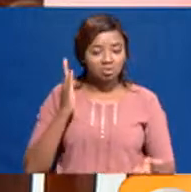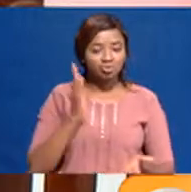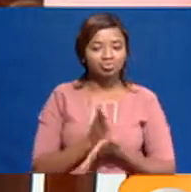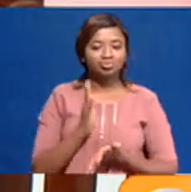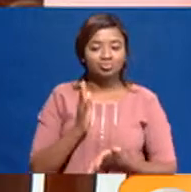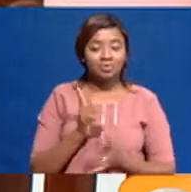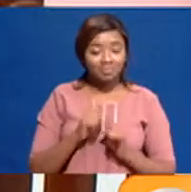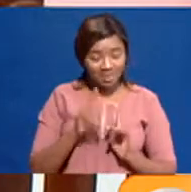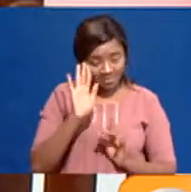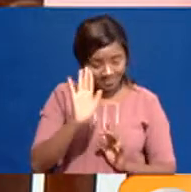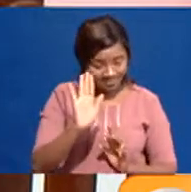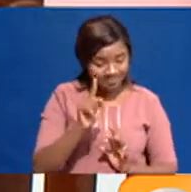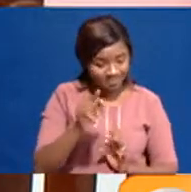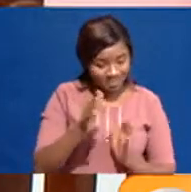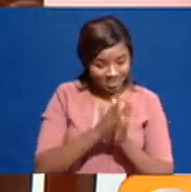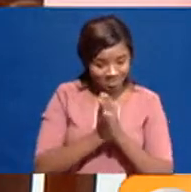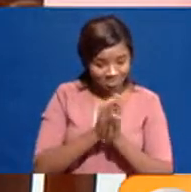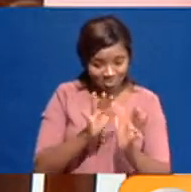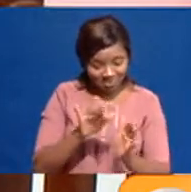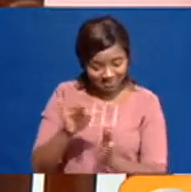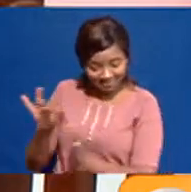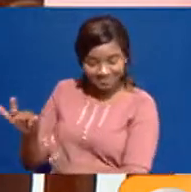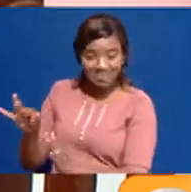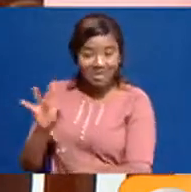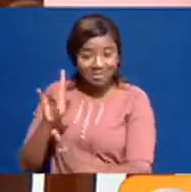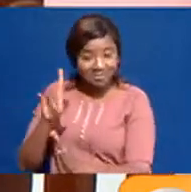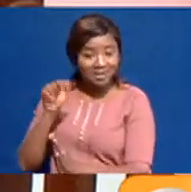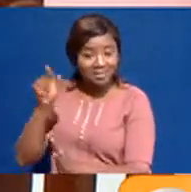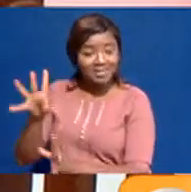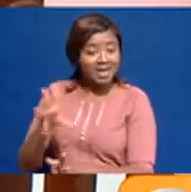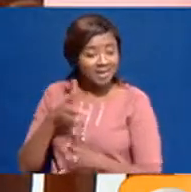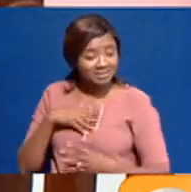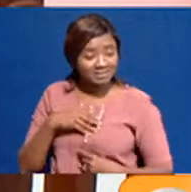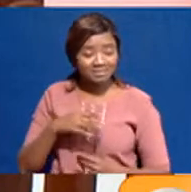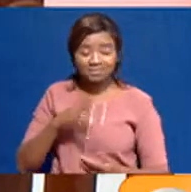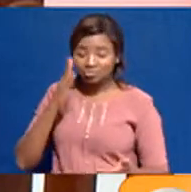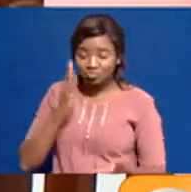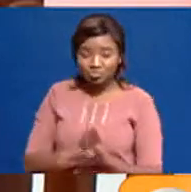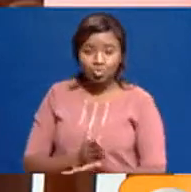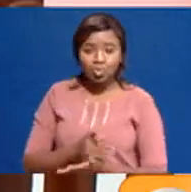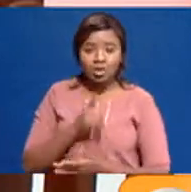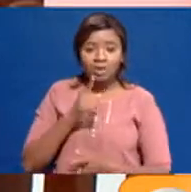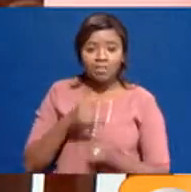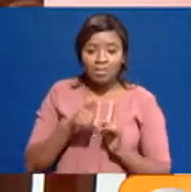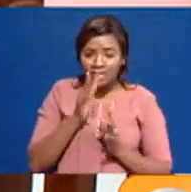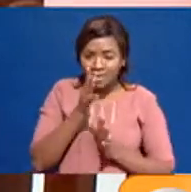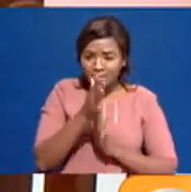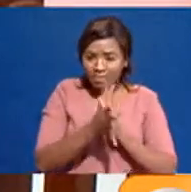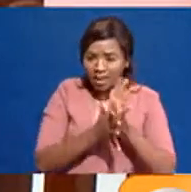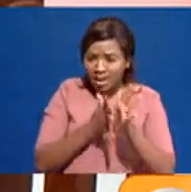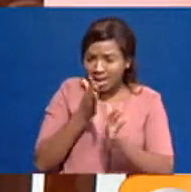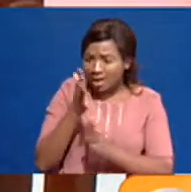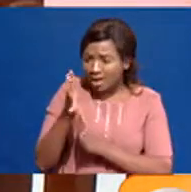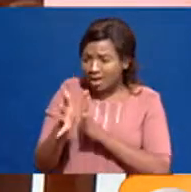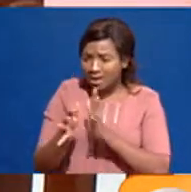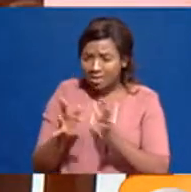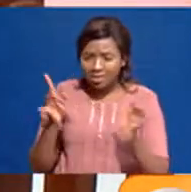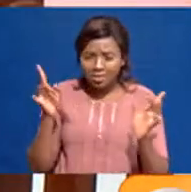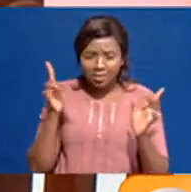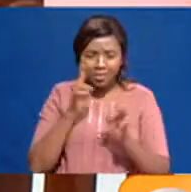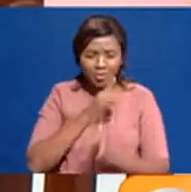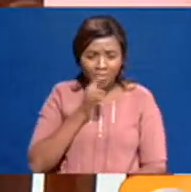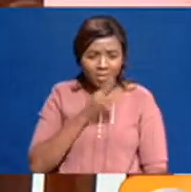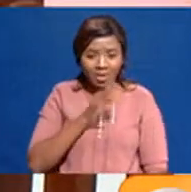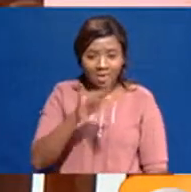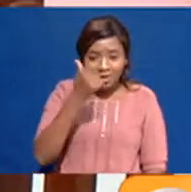another story. It was true. It was very well organized. Remember the counting.